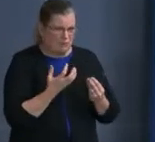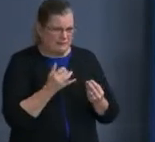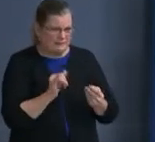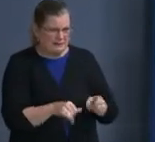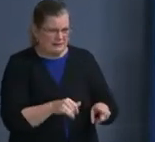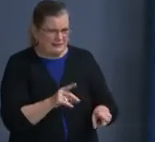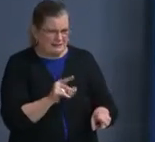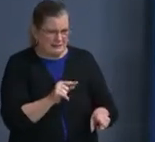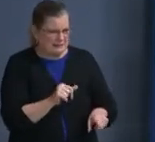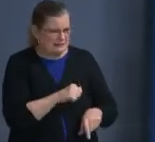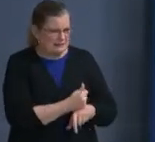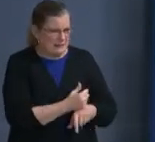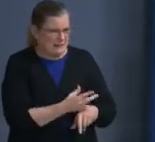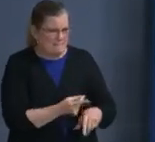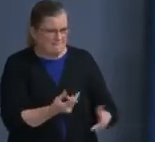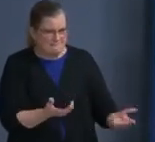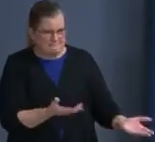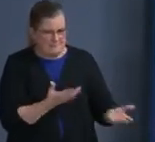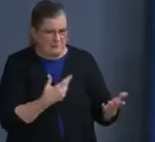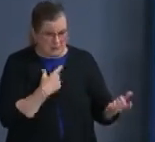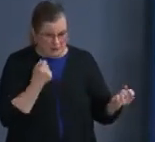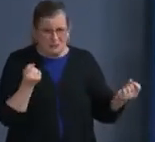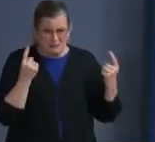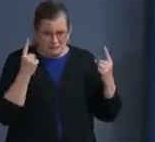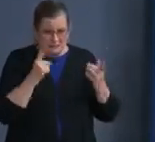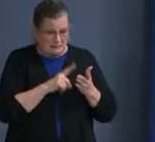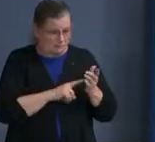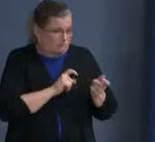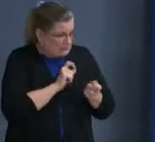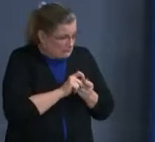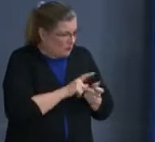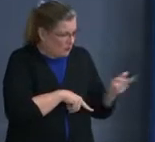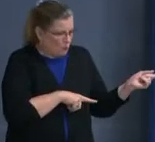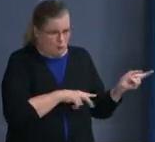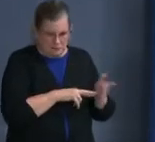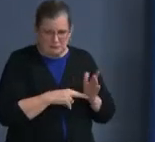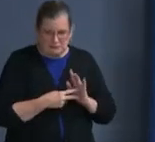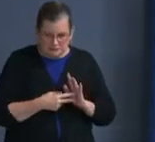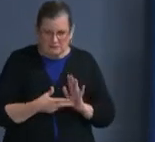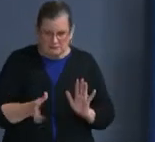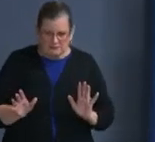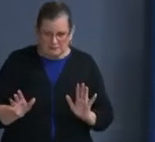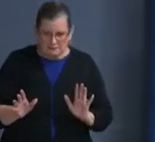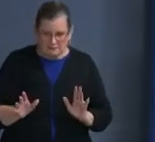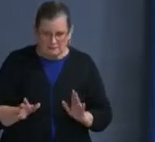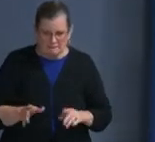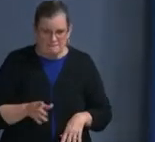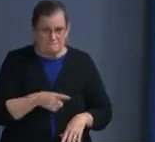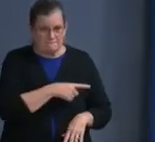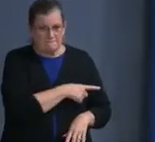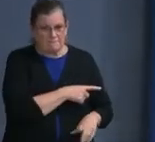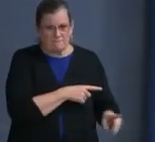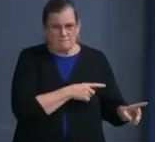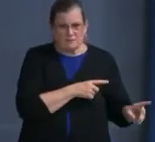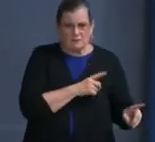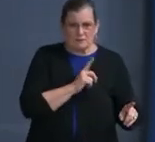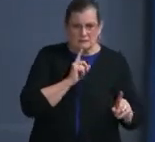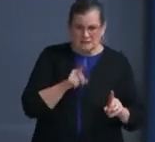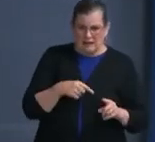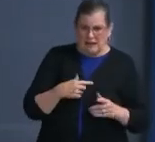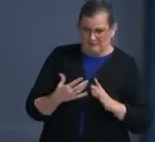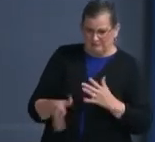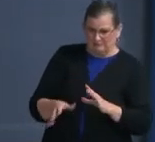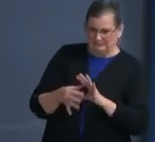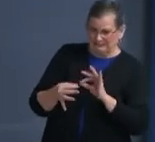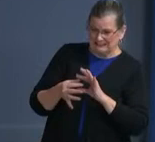but I understand that point. Sure, and so what I would say to that question is